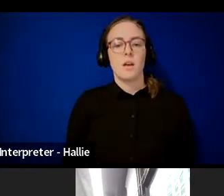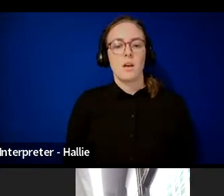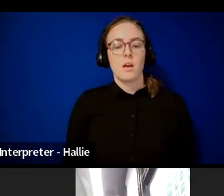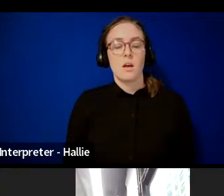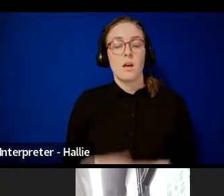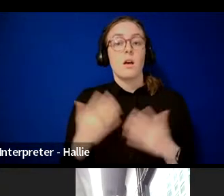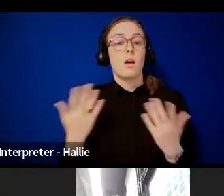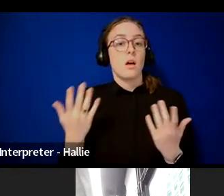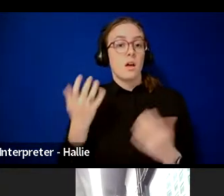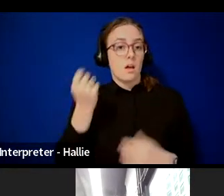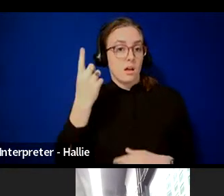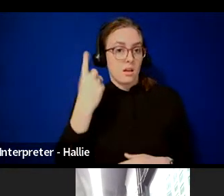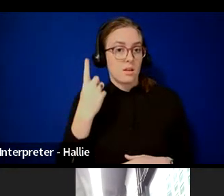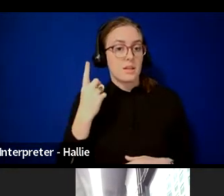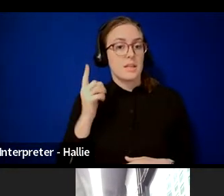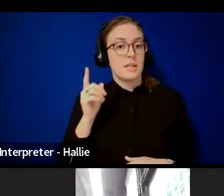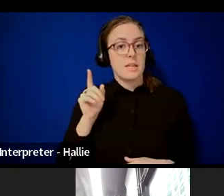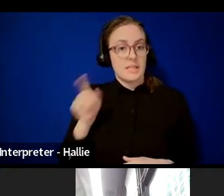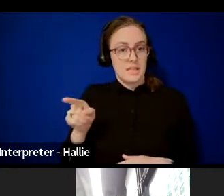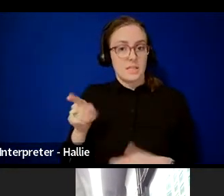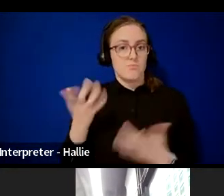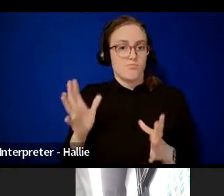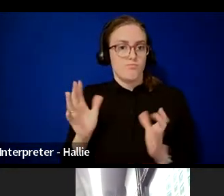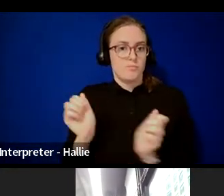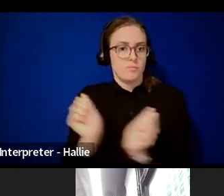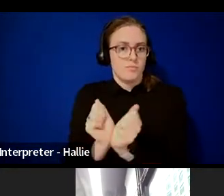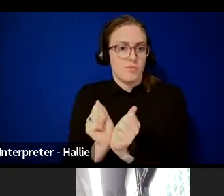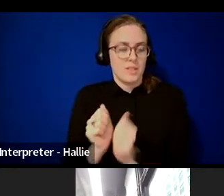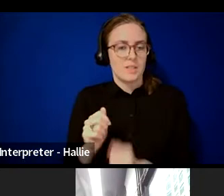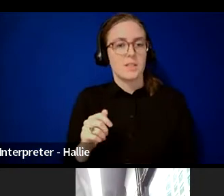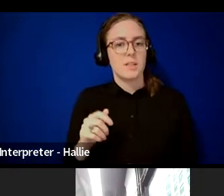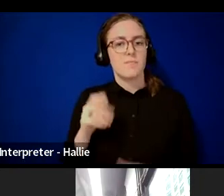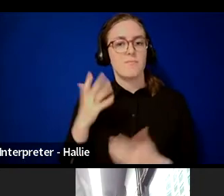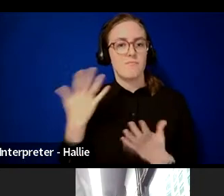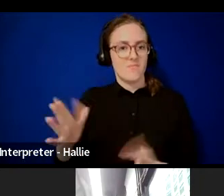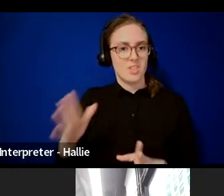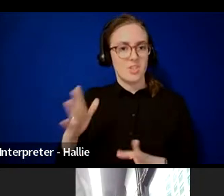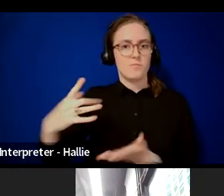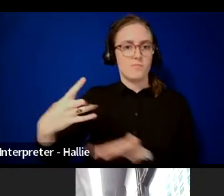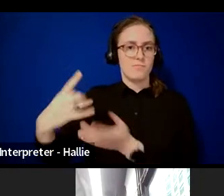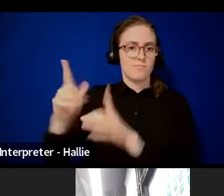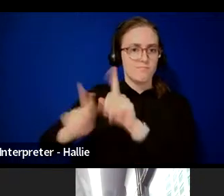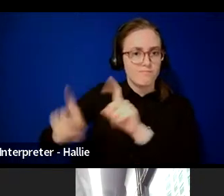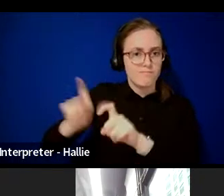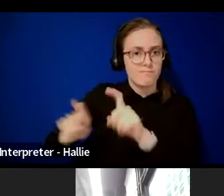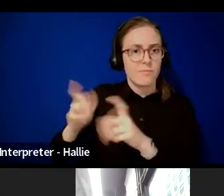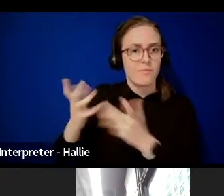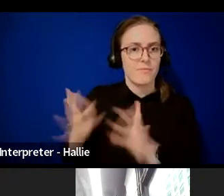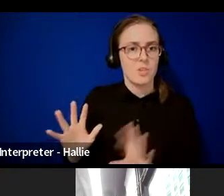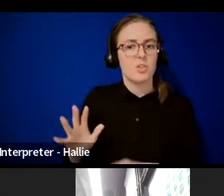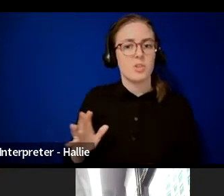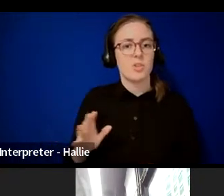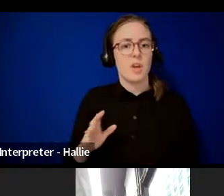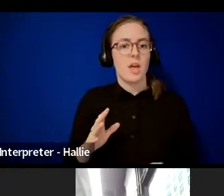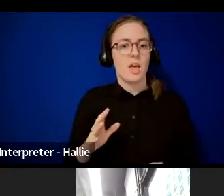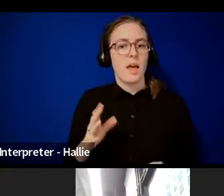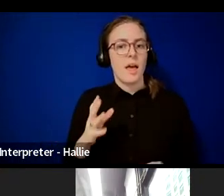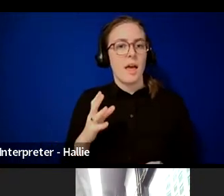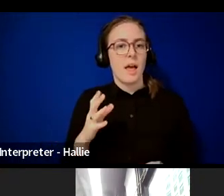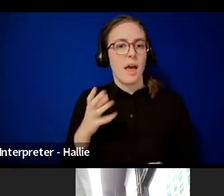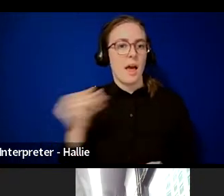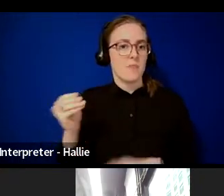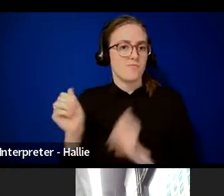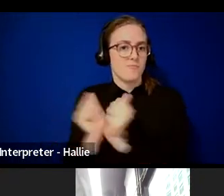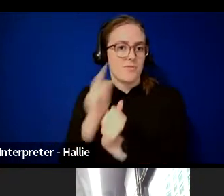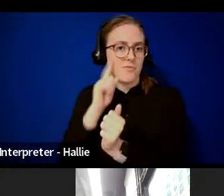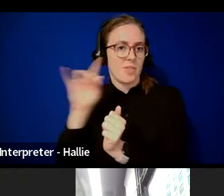But he is, he is under arrest. He has been questioned, and he has been, like I said, he has been arrested for that